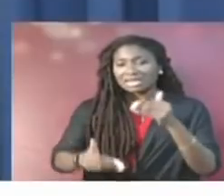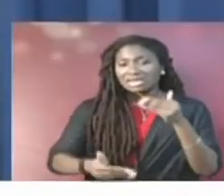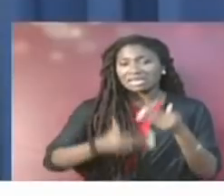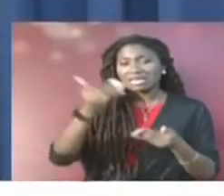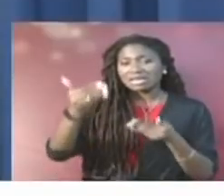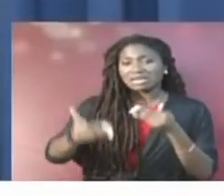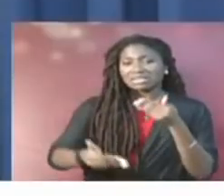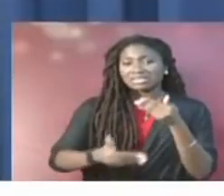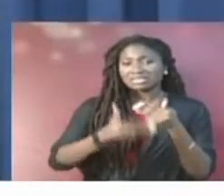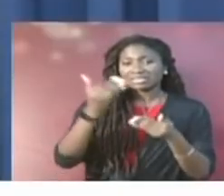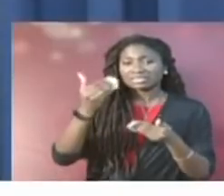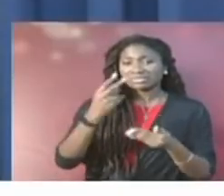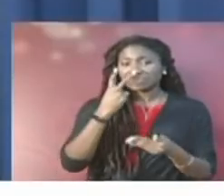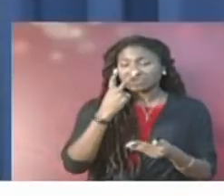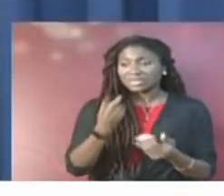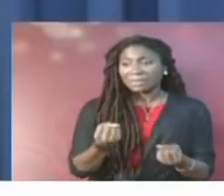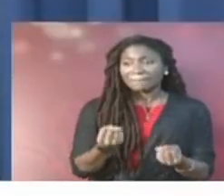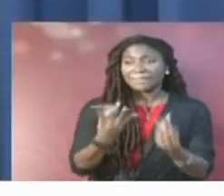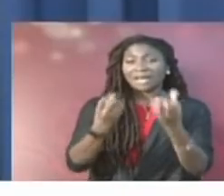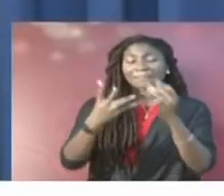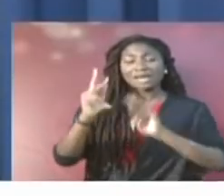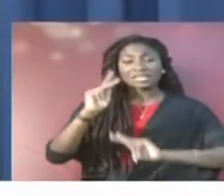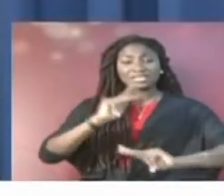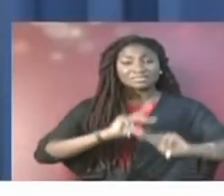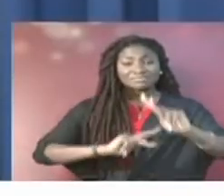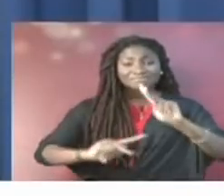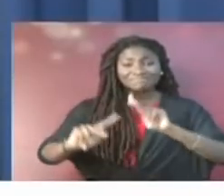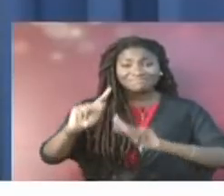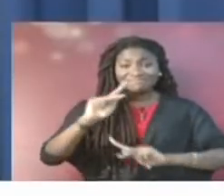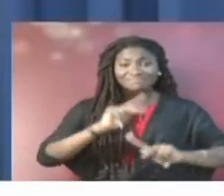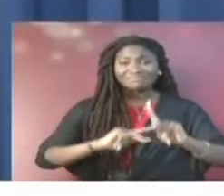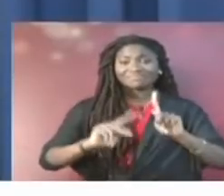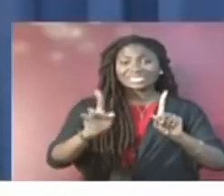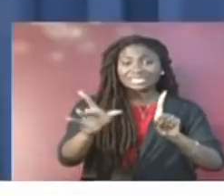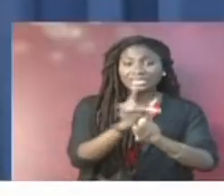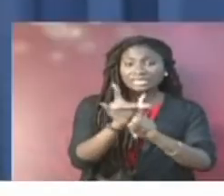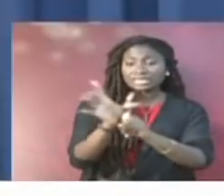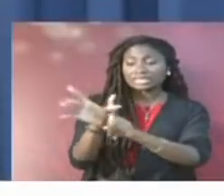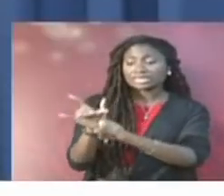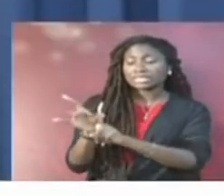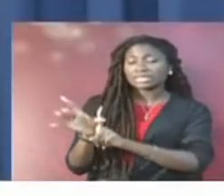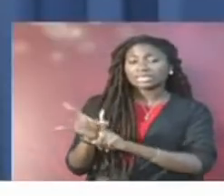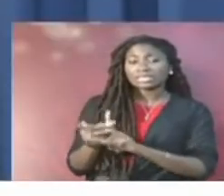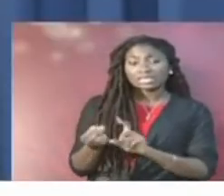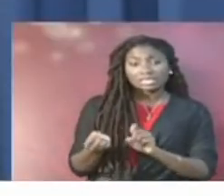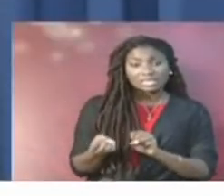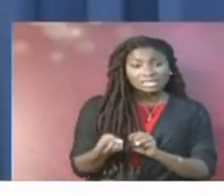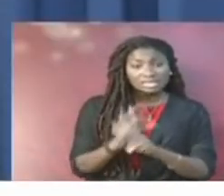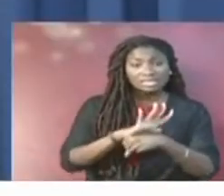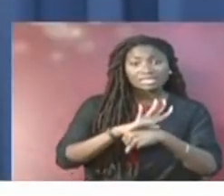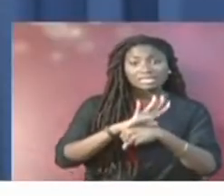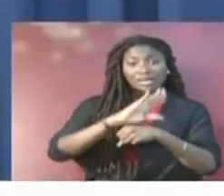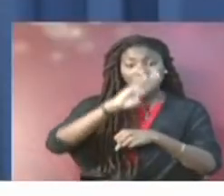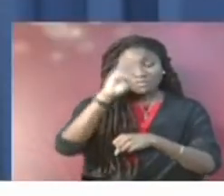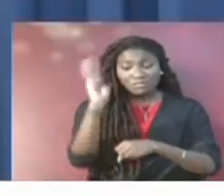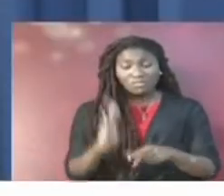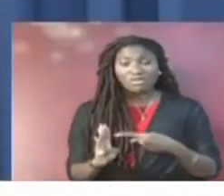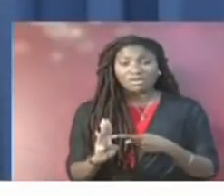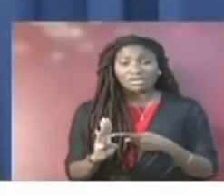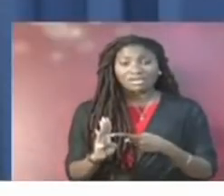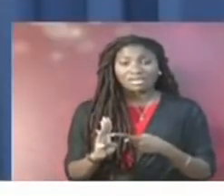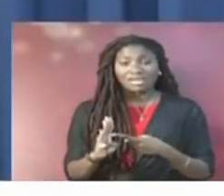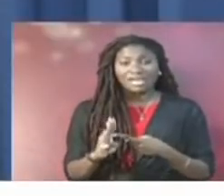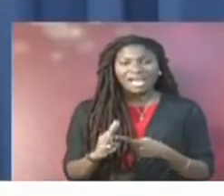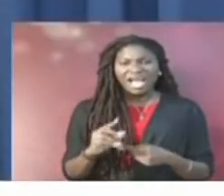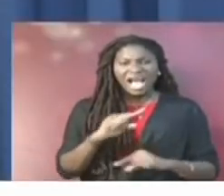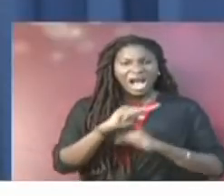increasing viral loads of persons, meaning they have a higher viral load, and a lot of times they have less symptoms in the early stages. And what it